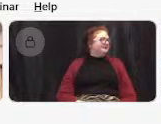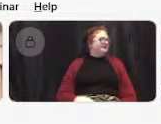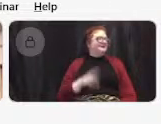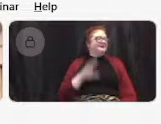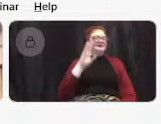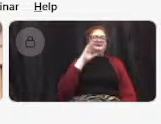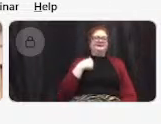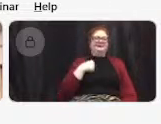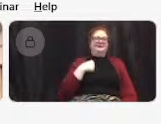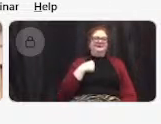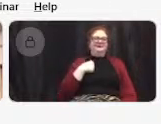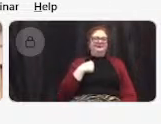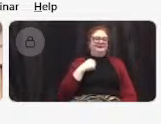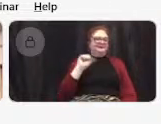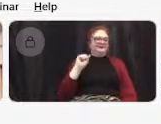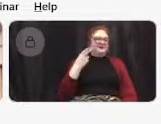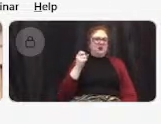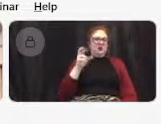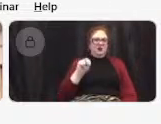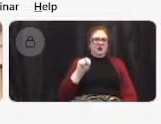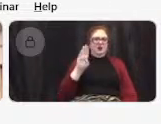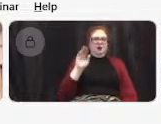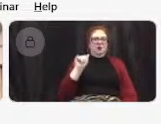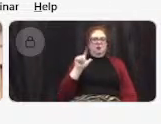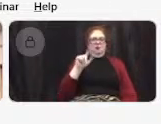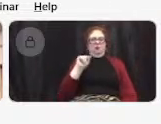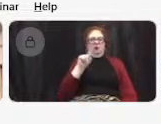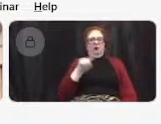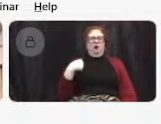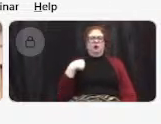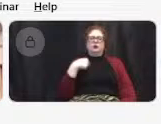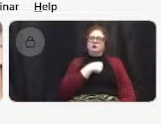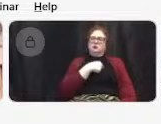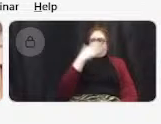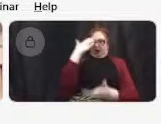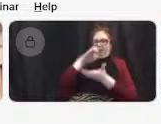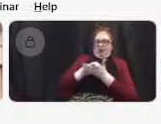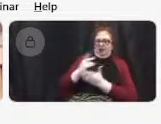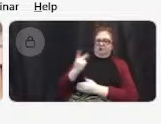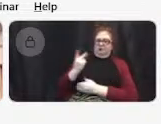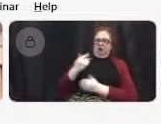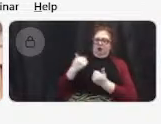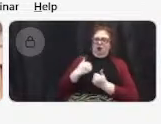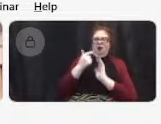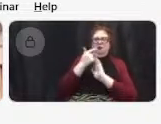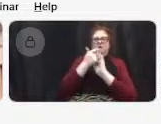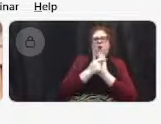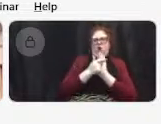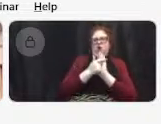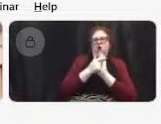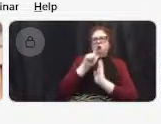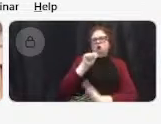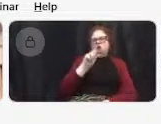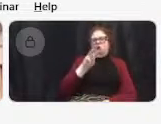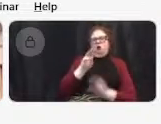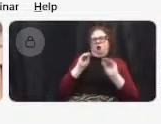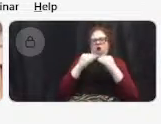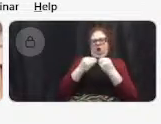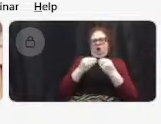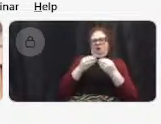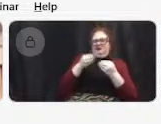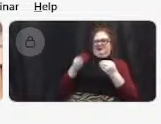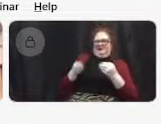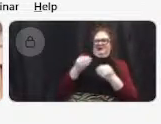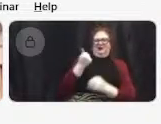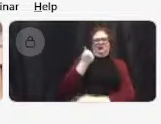Hi, I'm Cher Baltz. My husband and I have a law office right beside